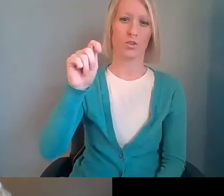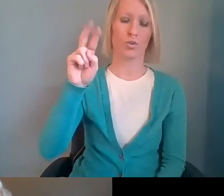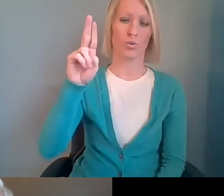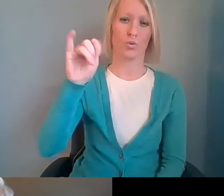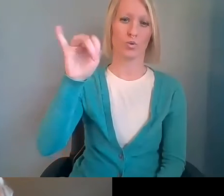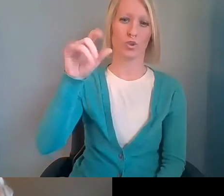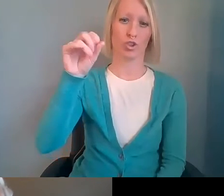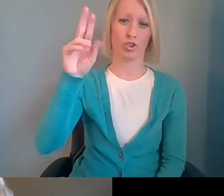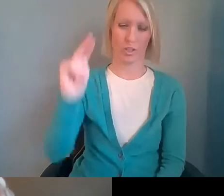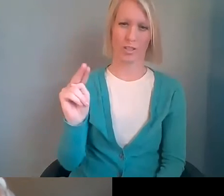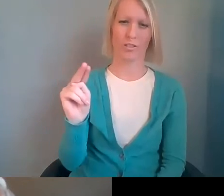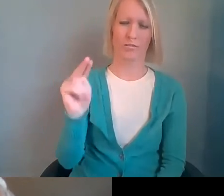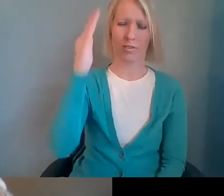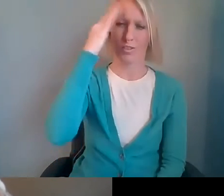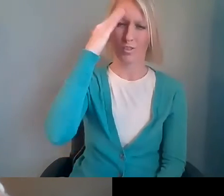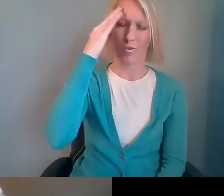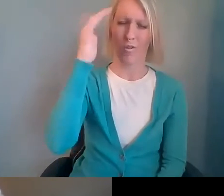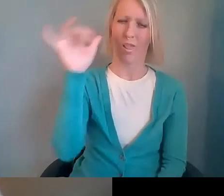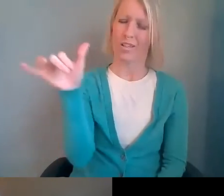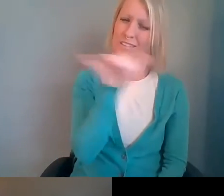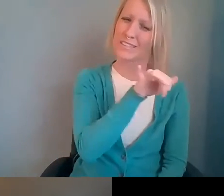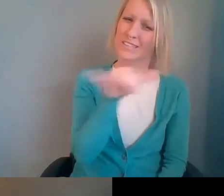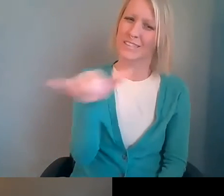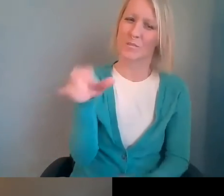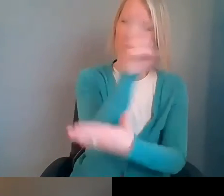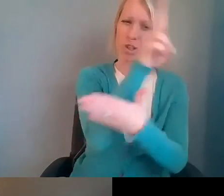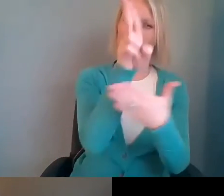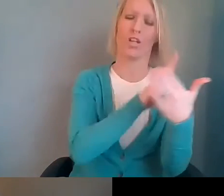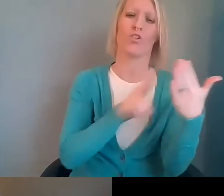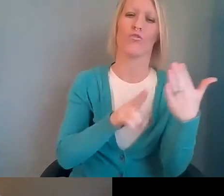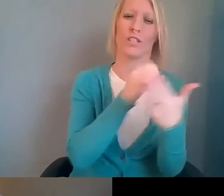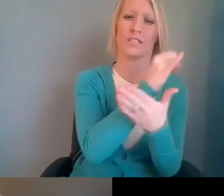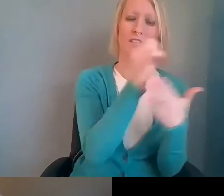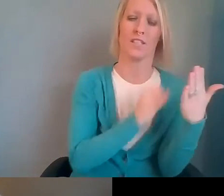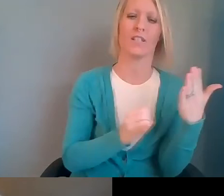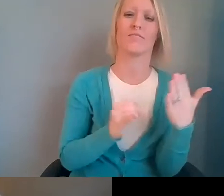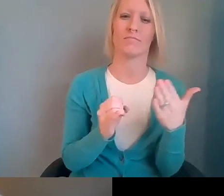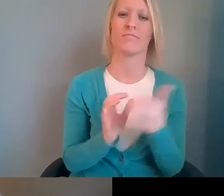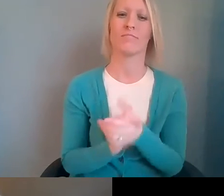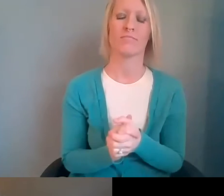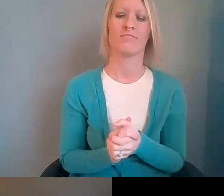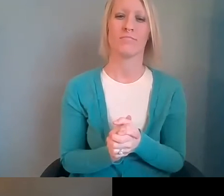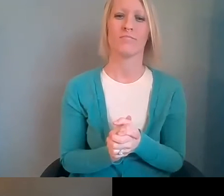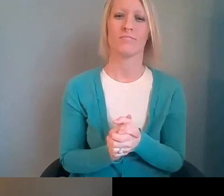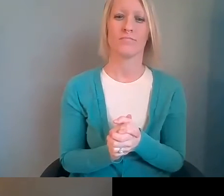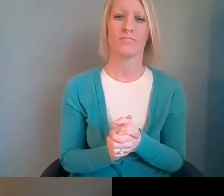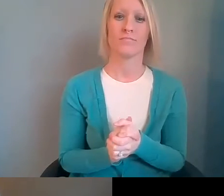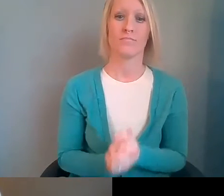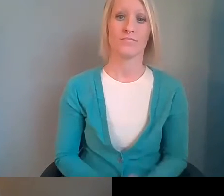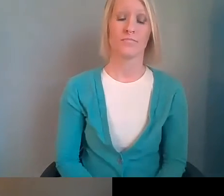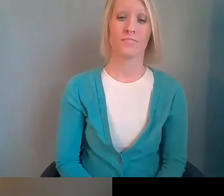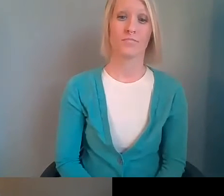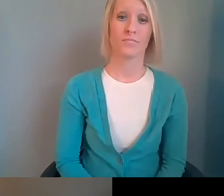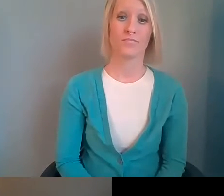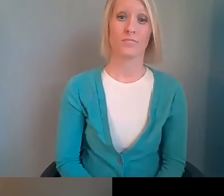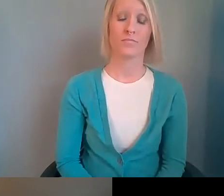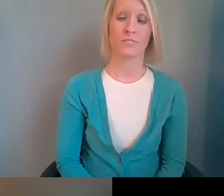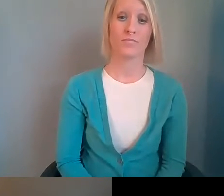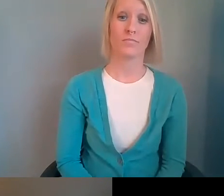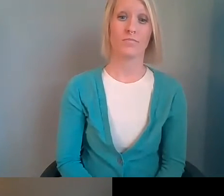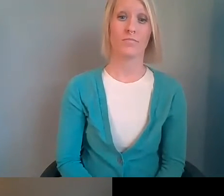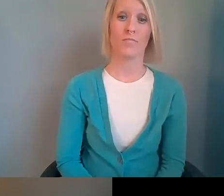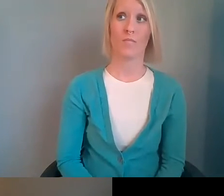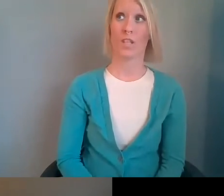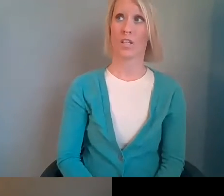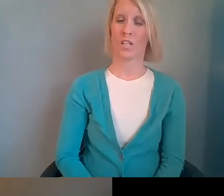that are that way. I have some nibs that I can put in there and use once in a while. And it makes you slow down more, makes you be